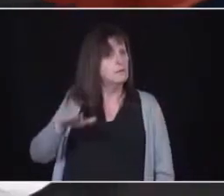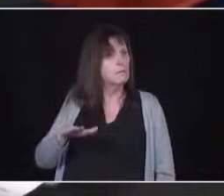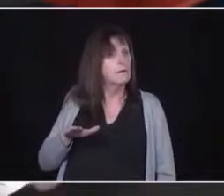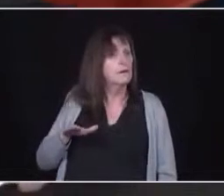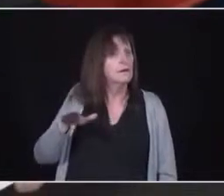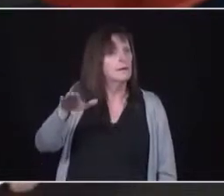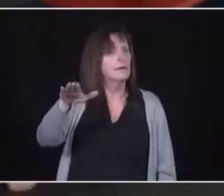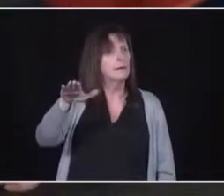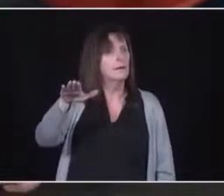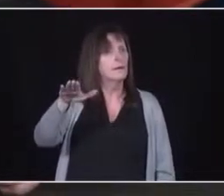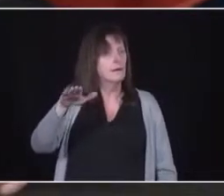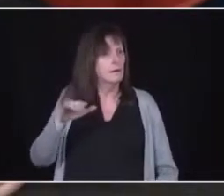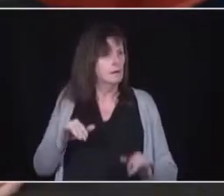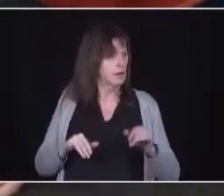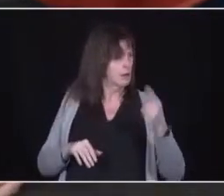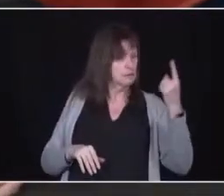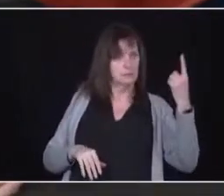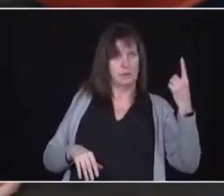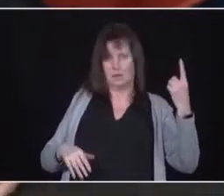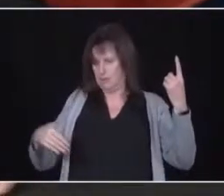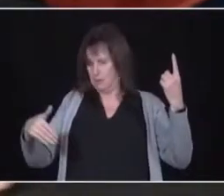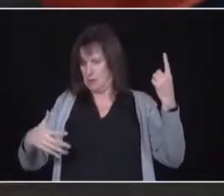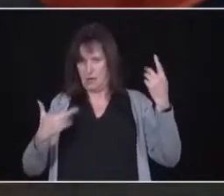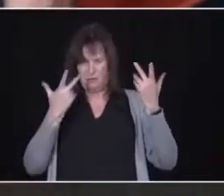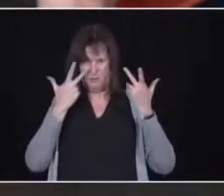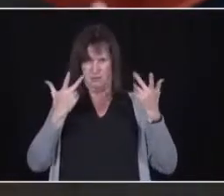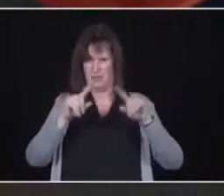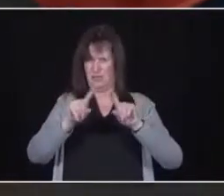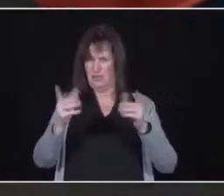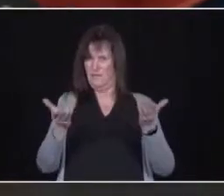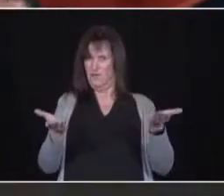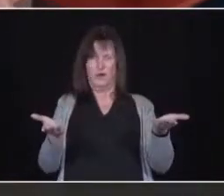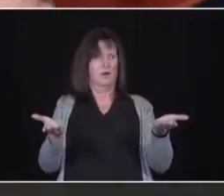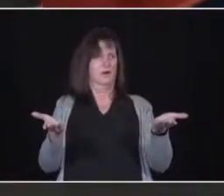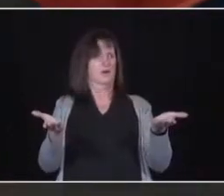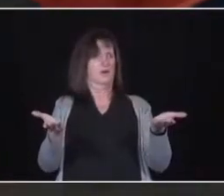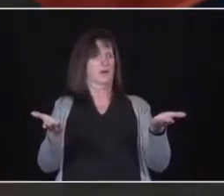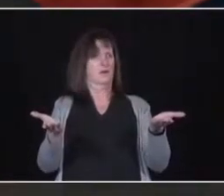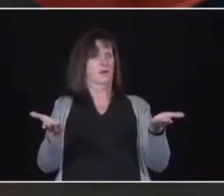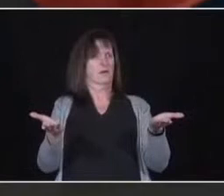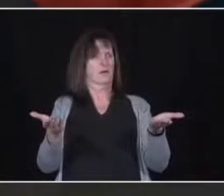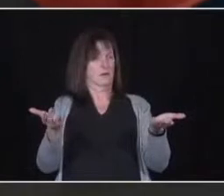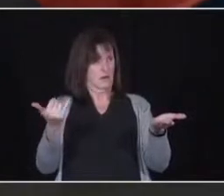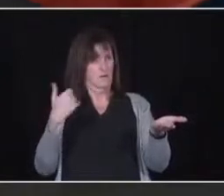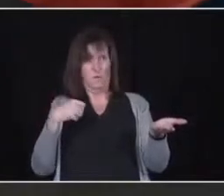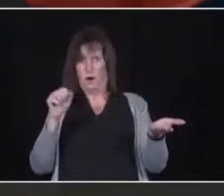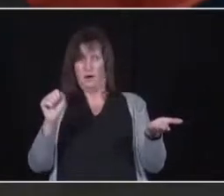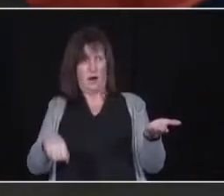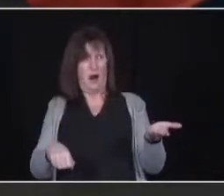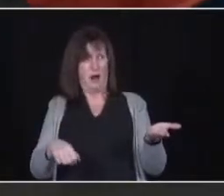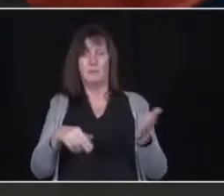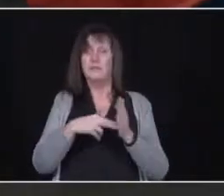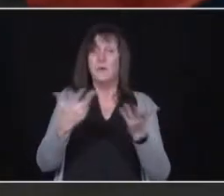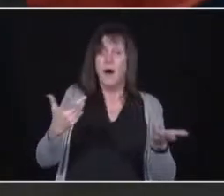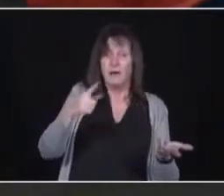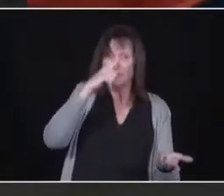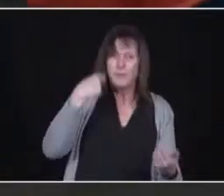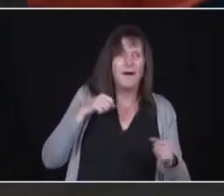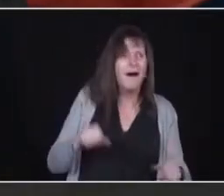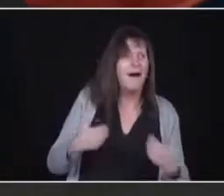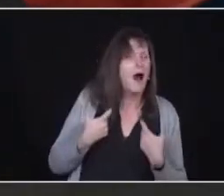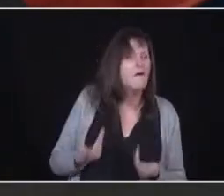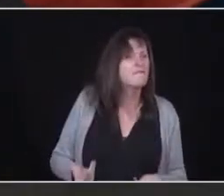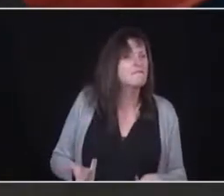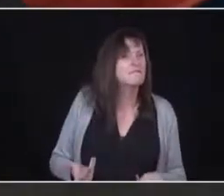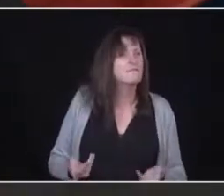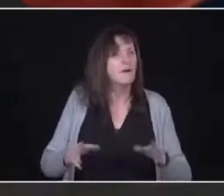We're going to have a summer. We're going to open up businesses. We're going to be able to open up restaurants and bars and get the kids back in school. It